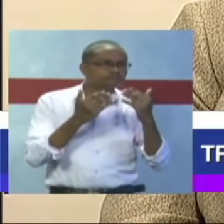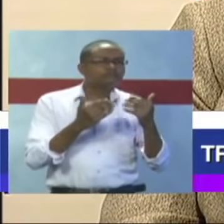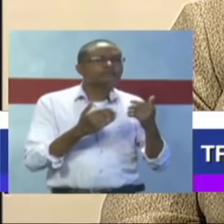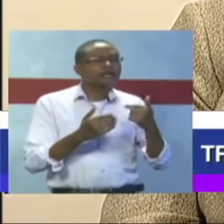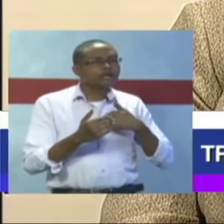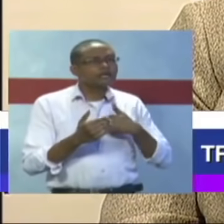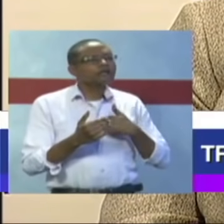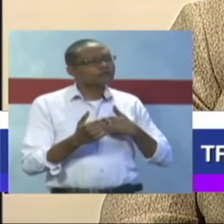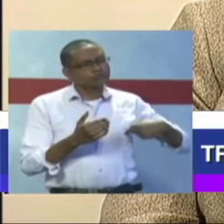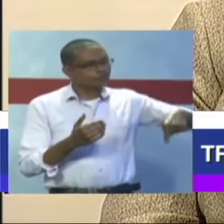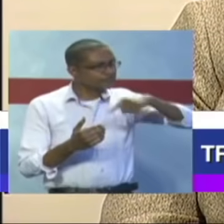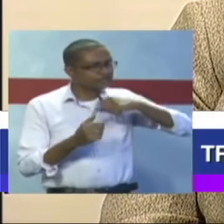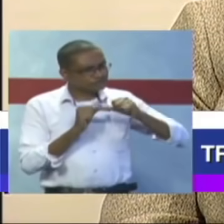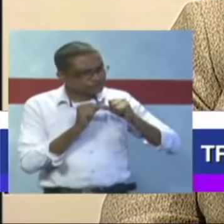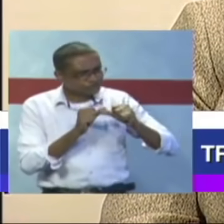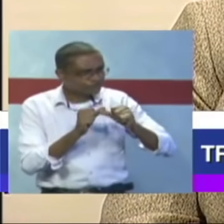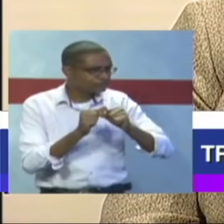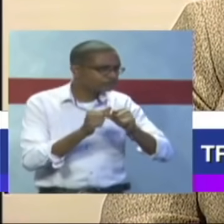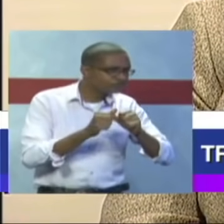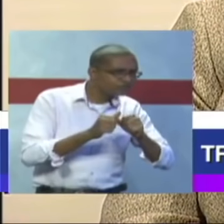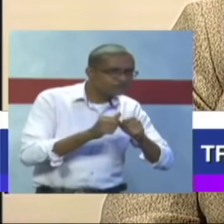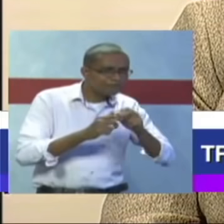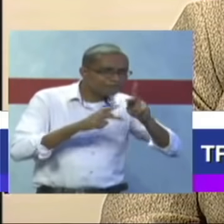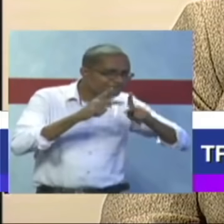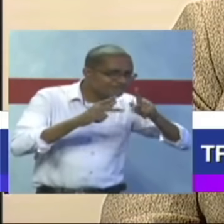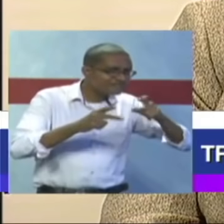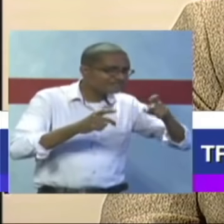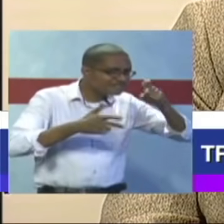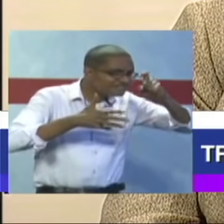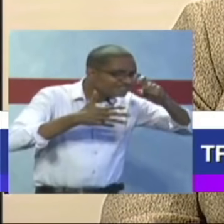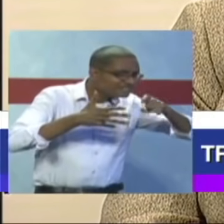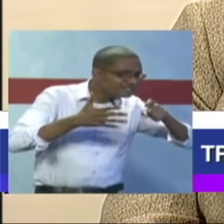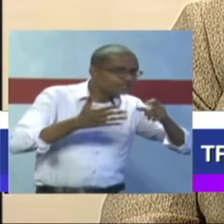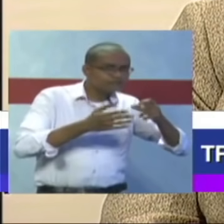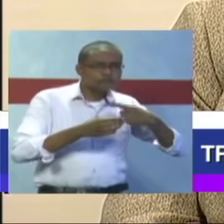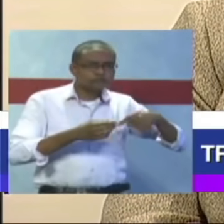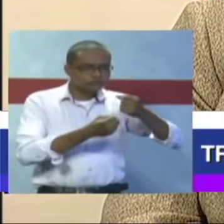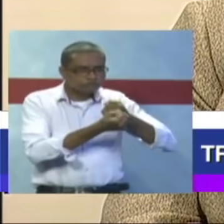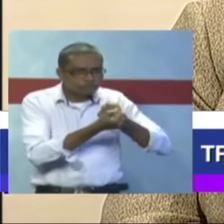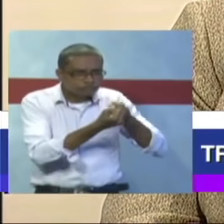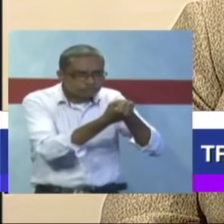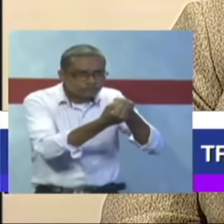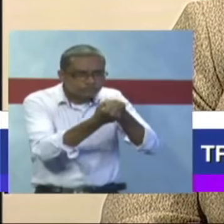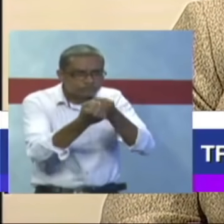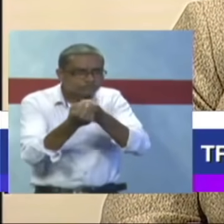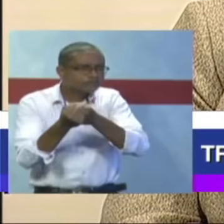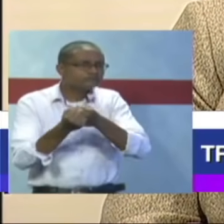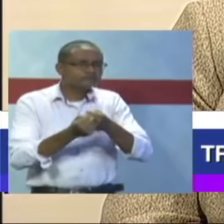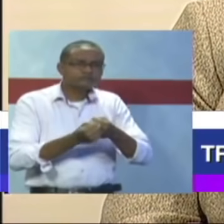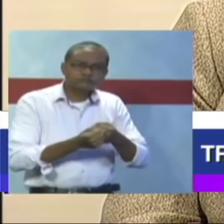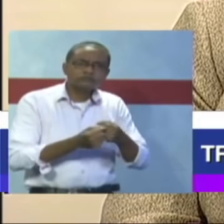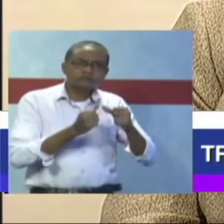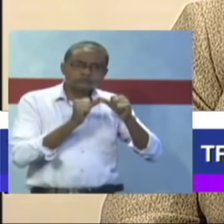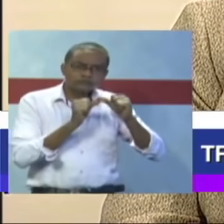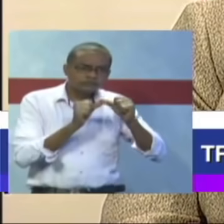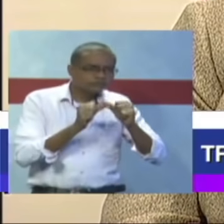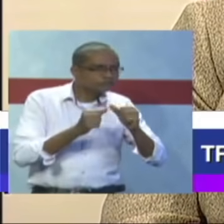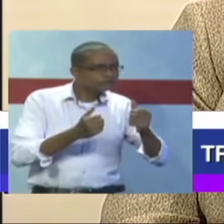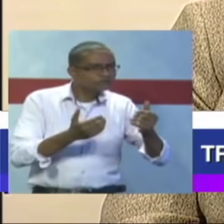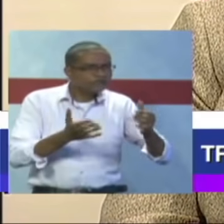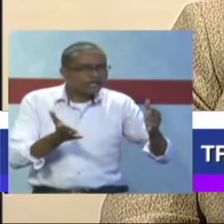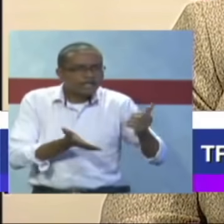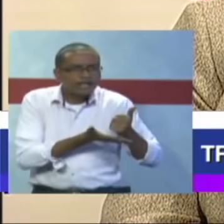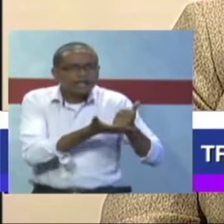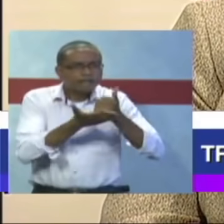meet the needs of our clients and stakeholders. Their continuous daily efforts are applaudable as we continue to try